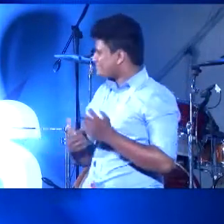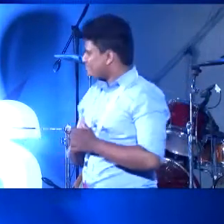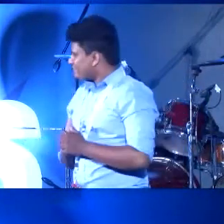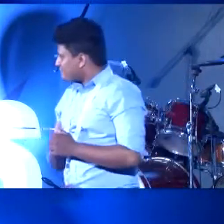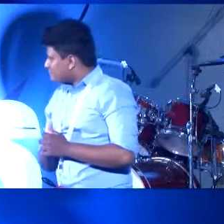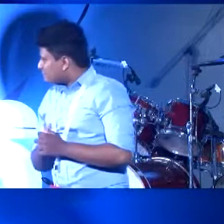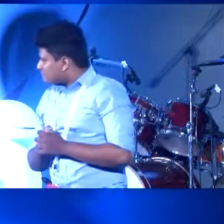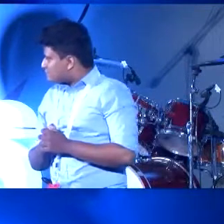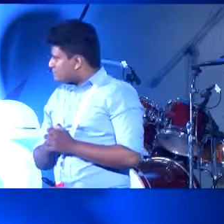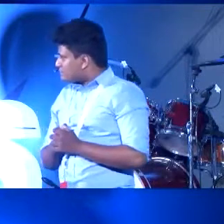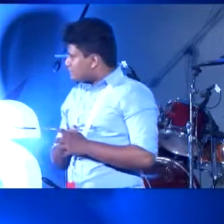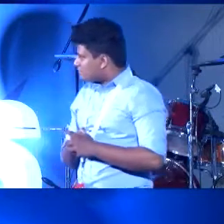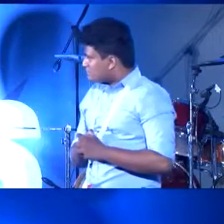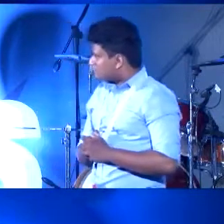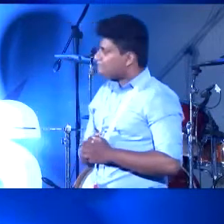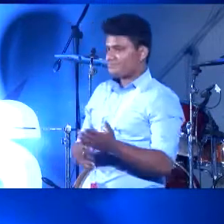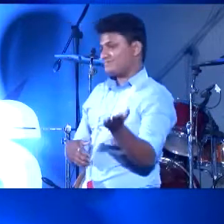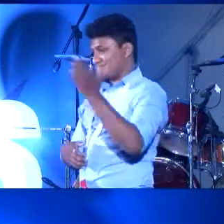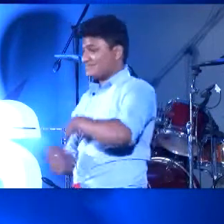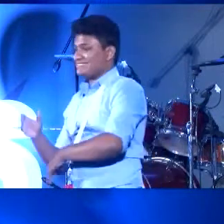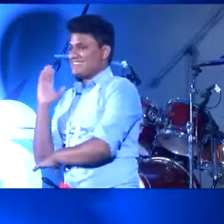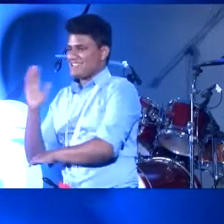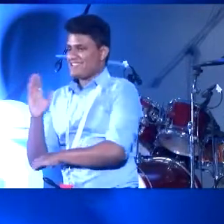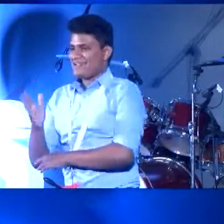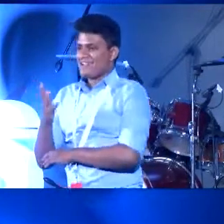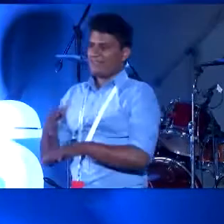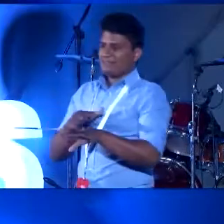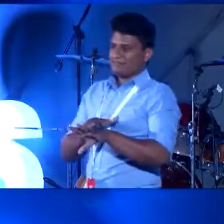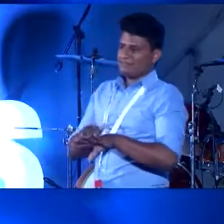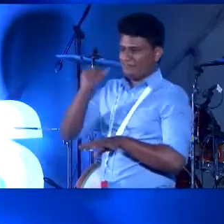I give you the participants of the India Inclusion Summit.